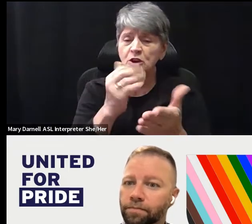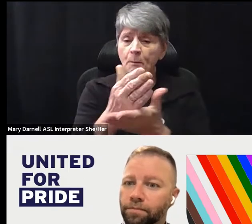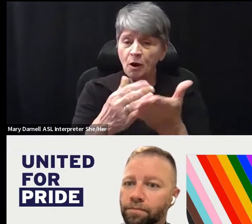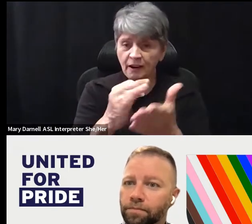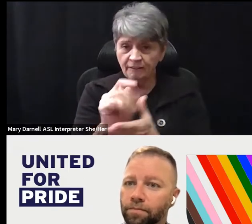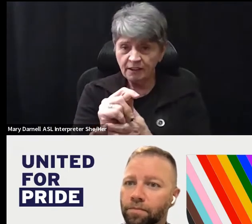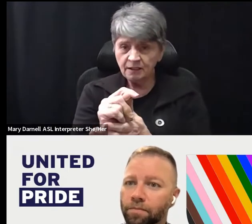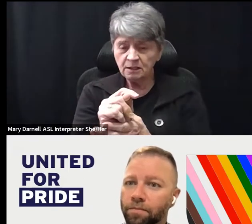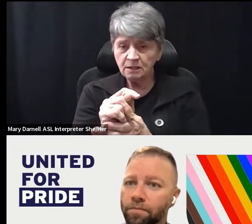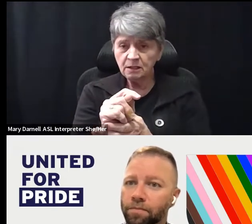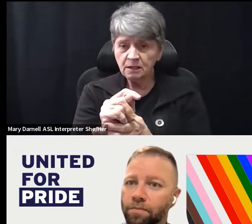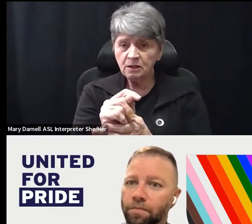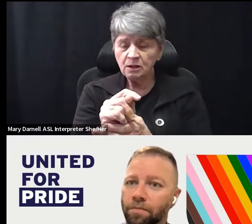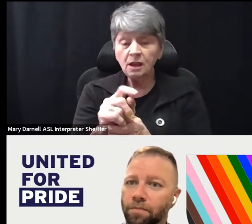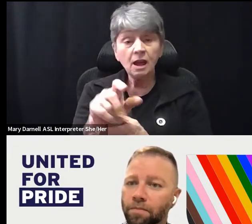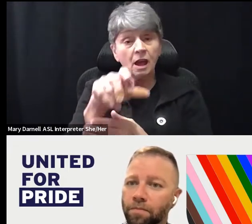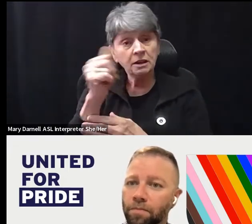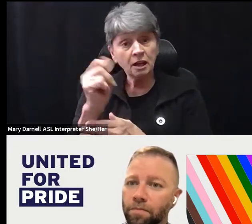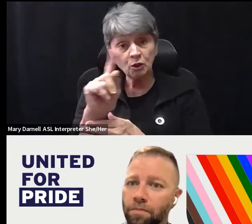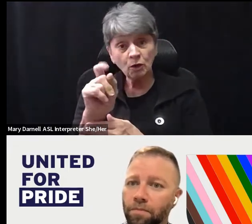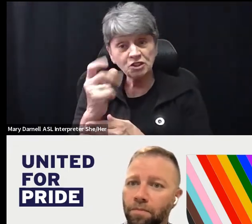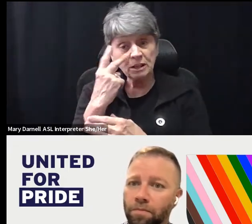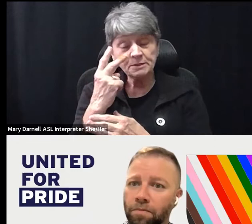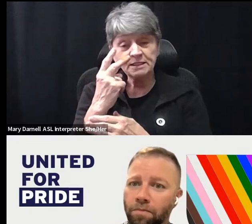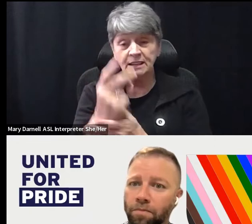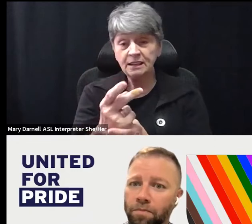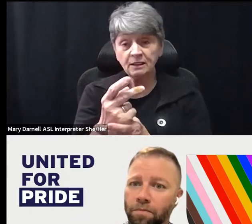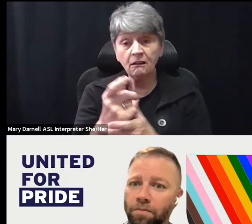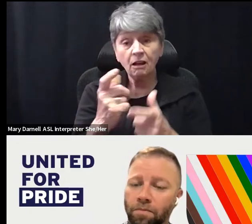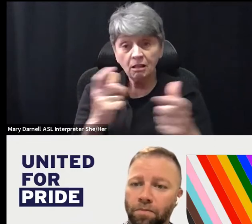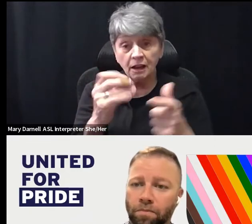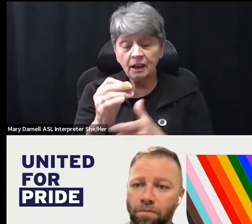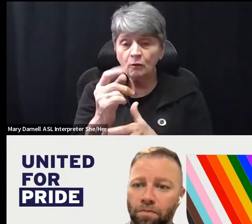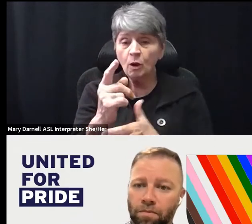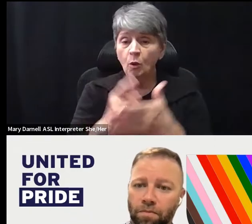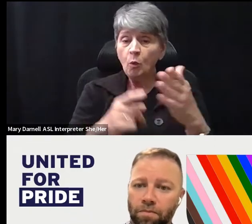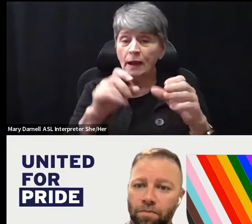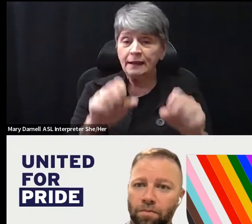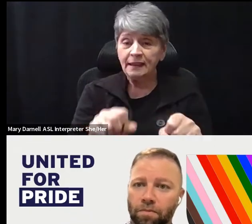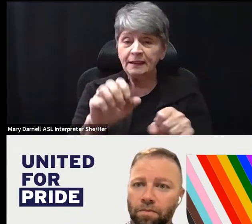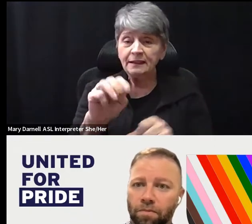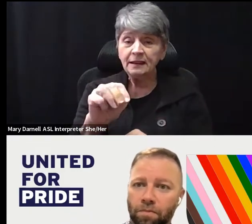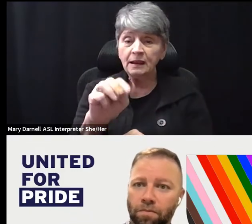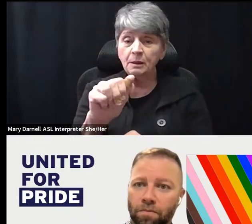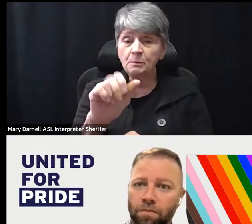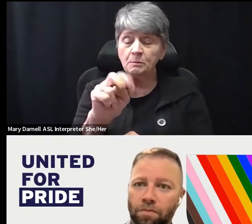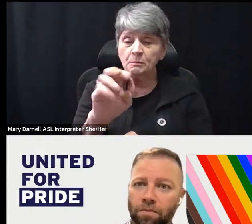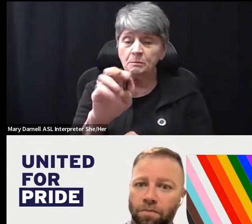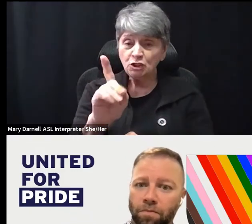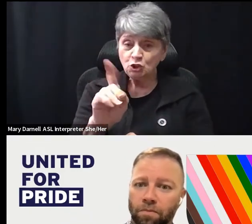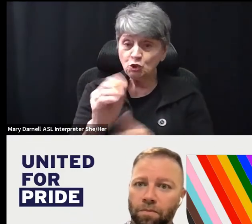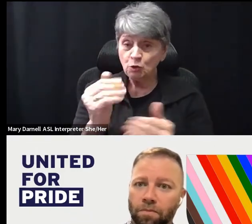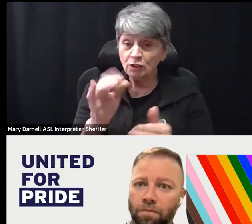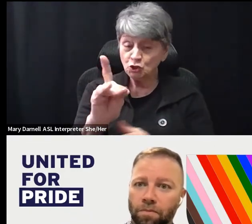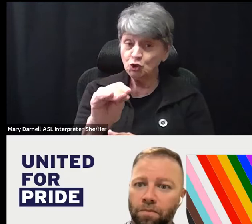like jump in, Brian, but another question I'm seeing from a lot of people is like, well, what can Maine do now? And do you have to fund private school vouchers